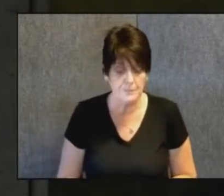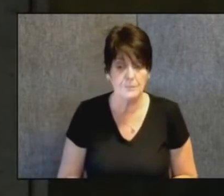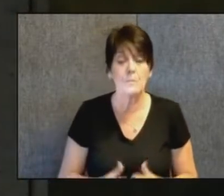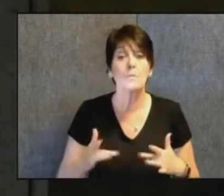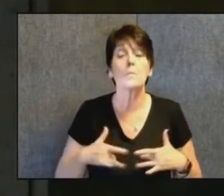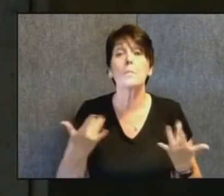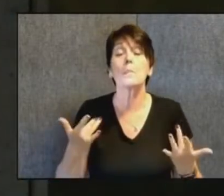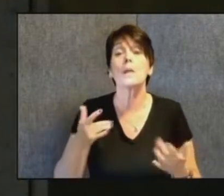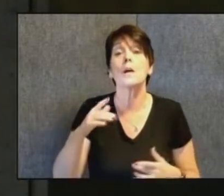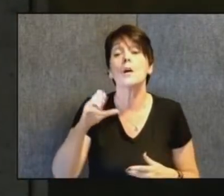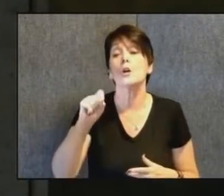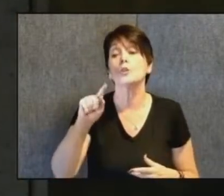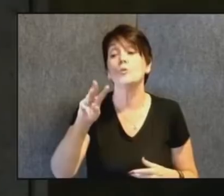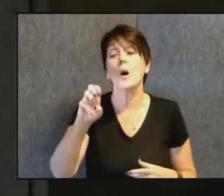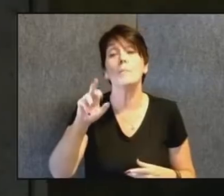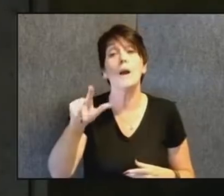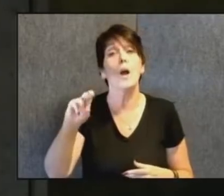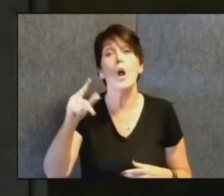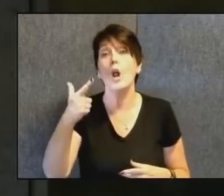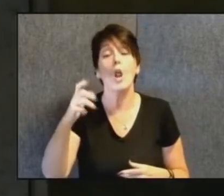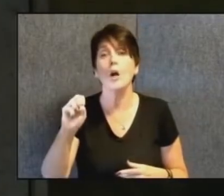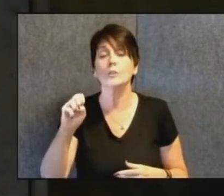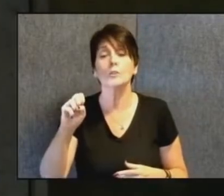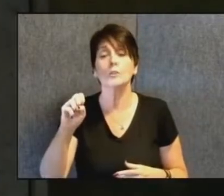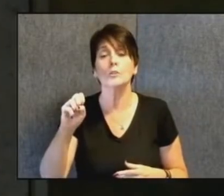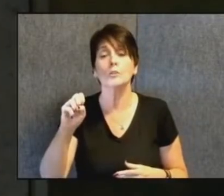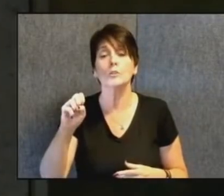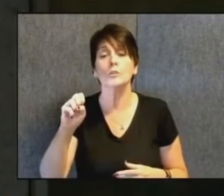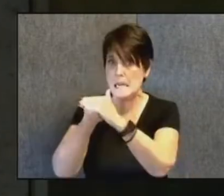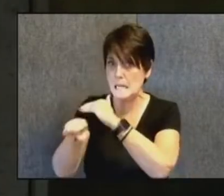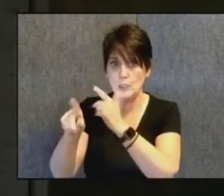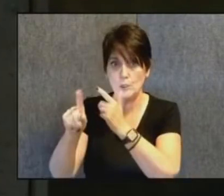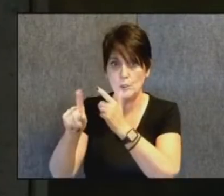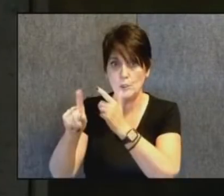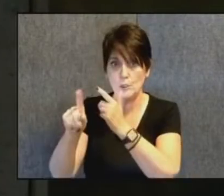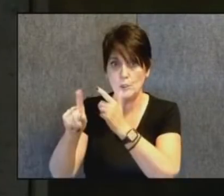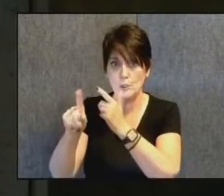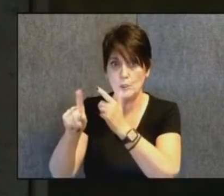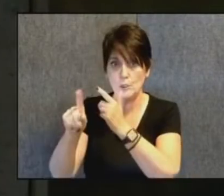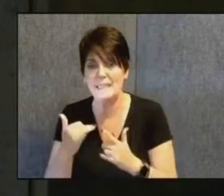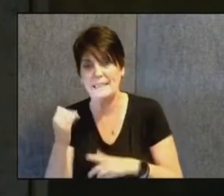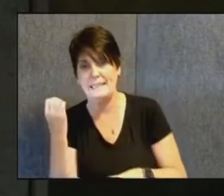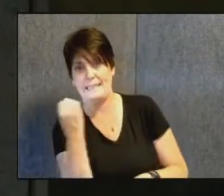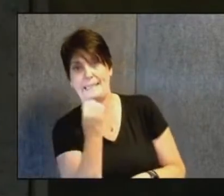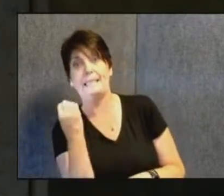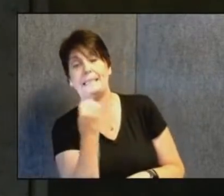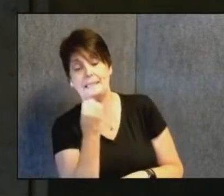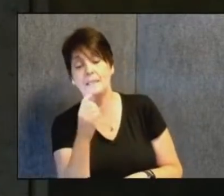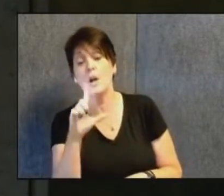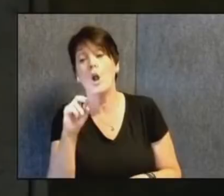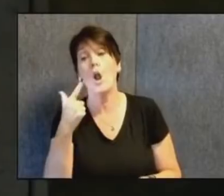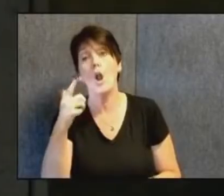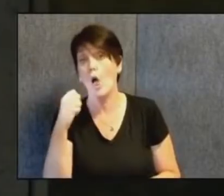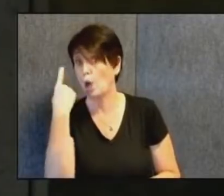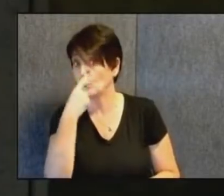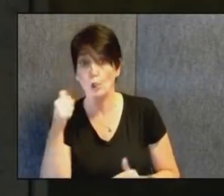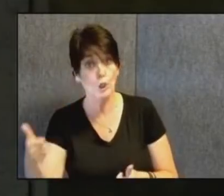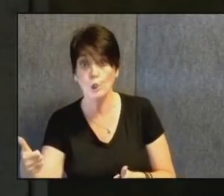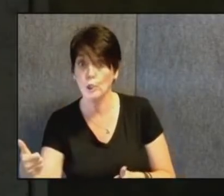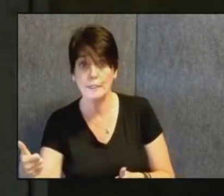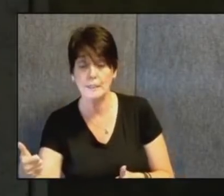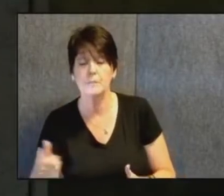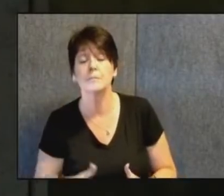Status of Strawberry Lodge, the fire is not into Strawberry. The fire is still east of Strawberry. Strawberry Lodge is looking